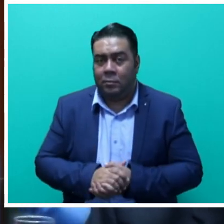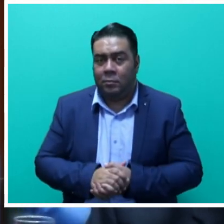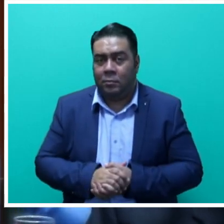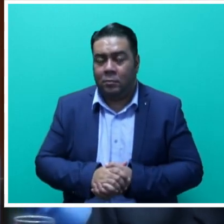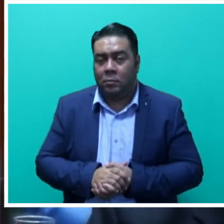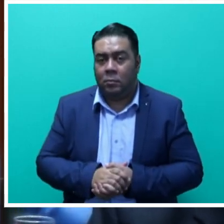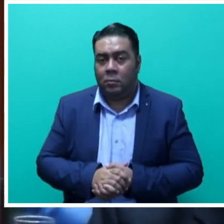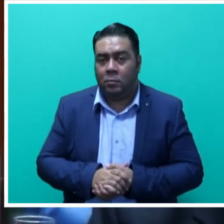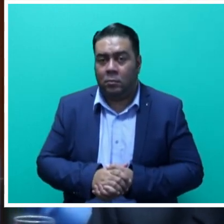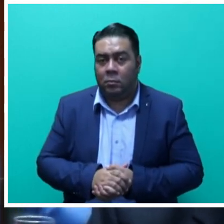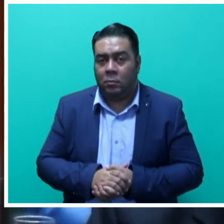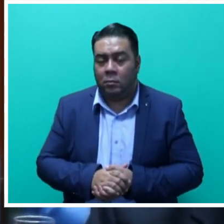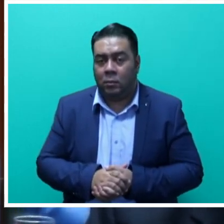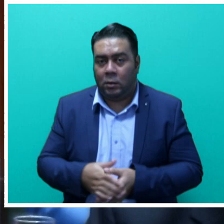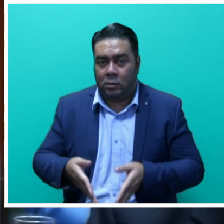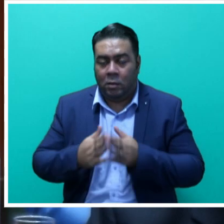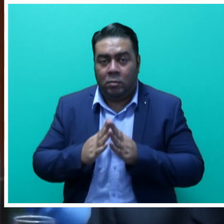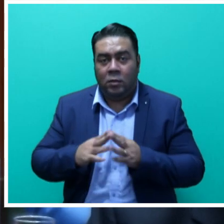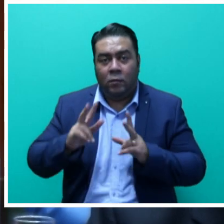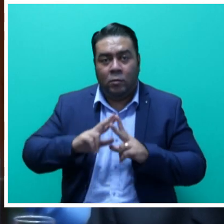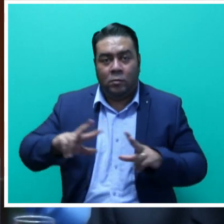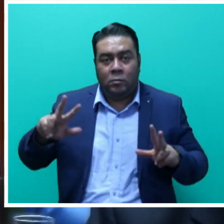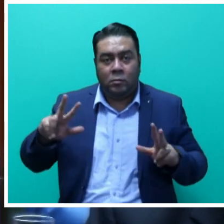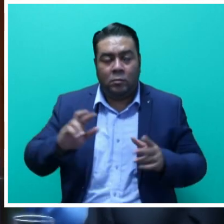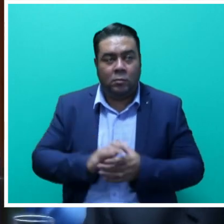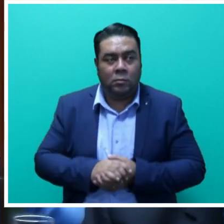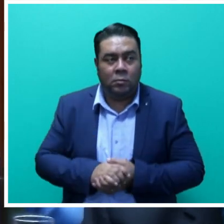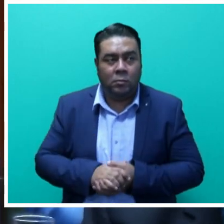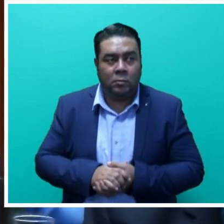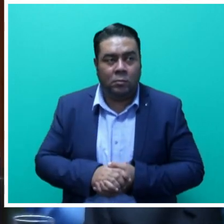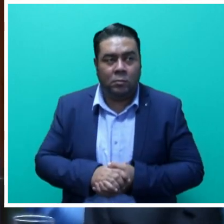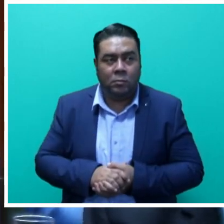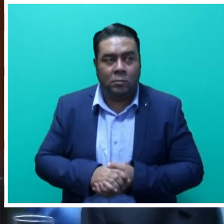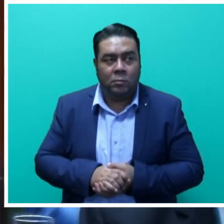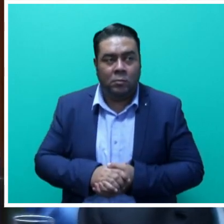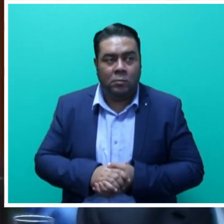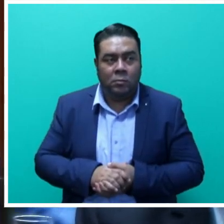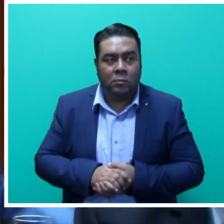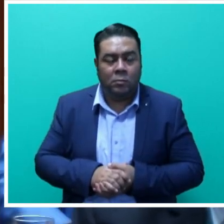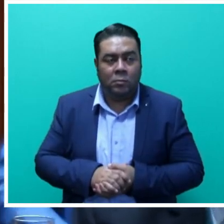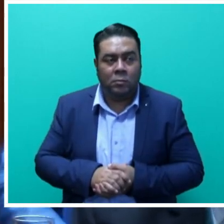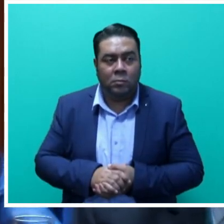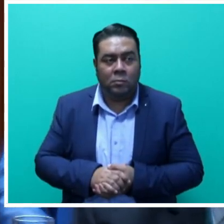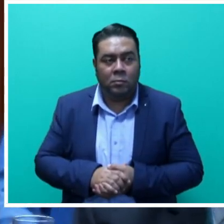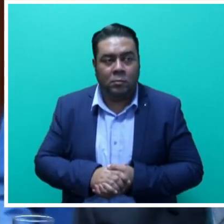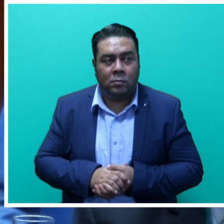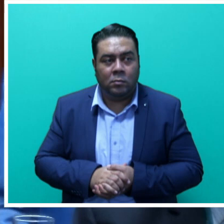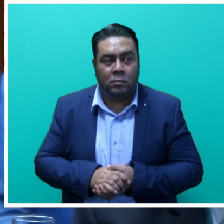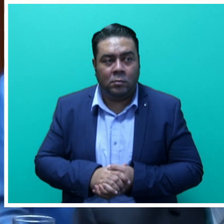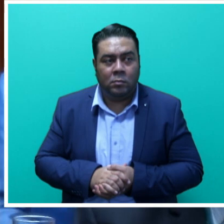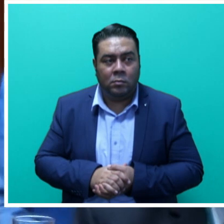OECM, established in Vanua Levu. Mr. Speaker, sir, in terms of how we're managing the